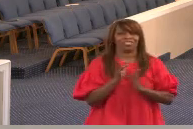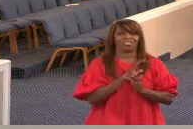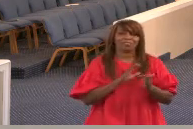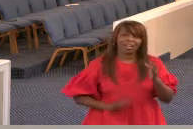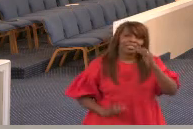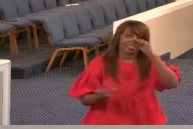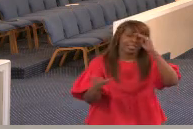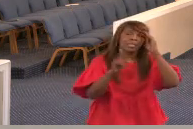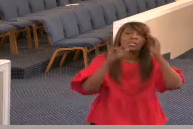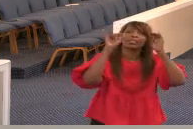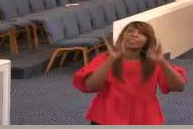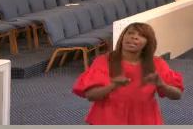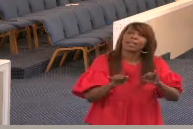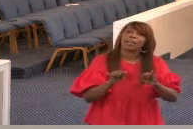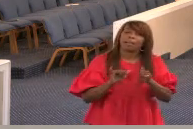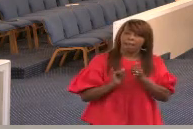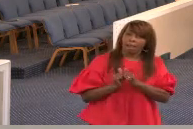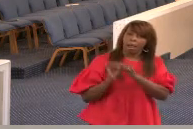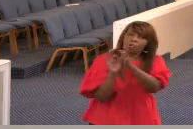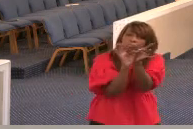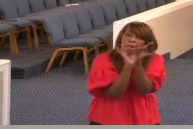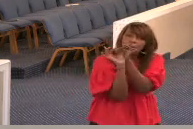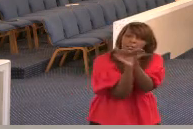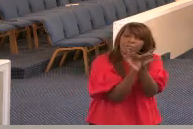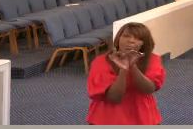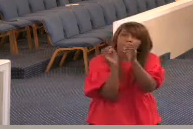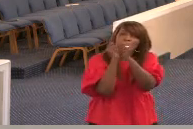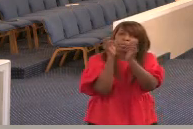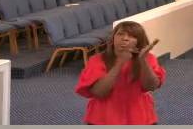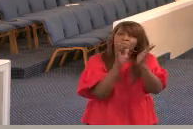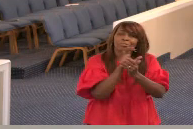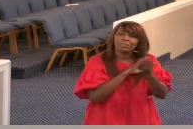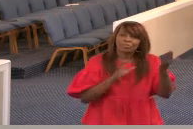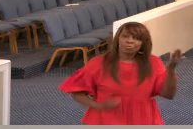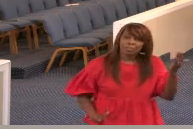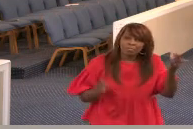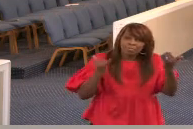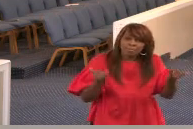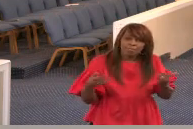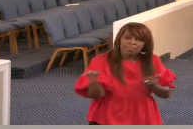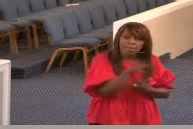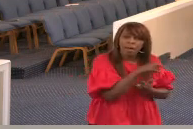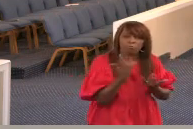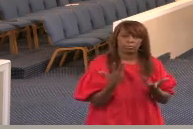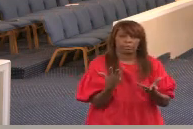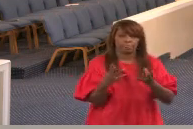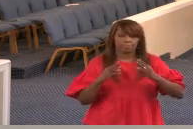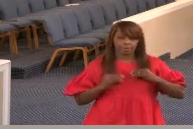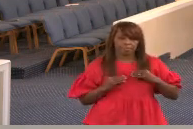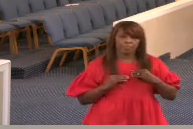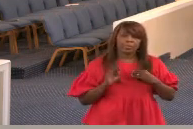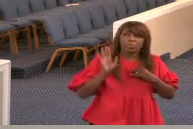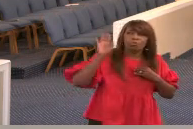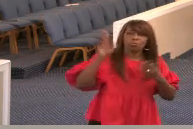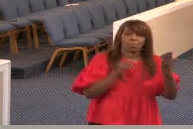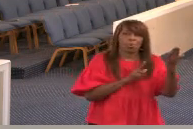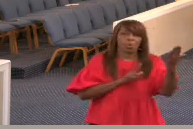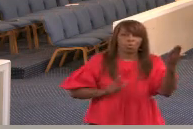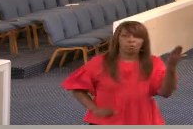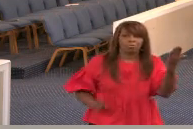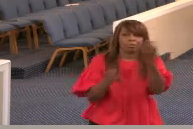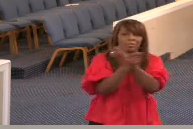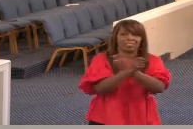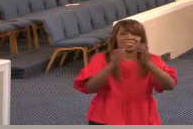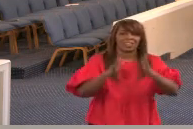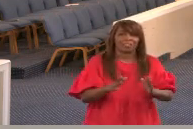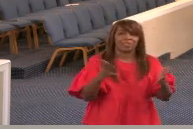Best way to stay with the ship is you have a relationship with Jesus Christ. Now is the time that you can accept him as your Lord and your Savior.